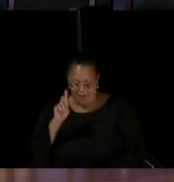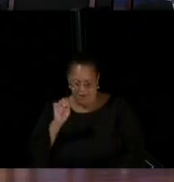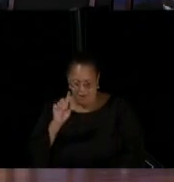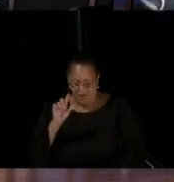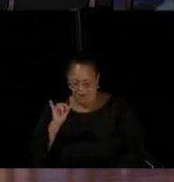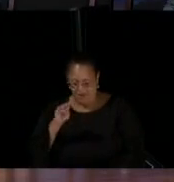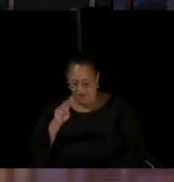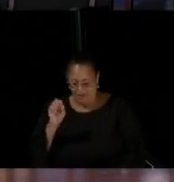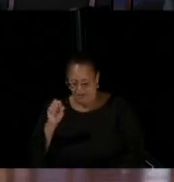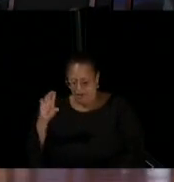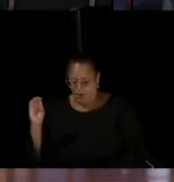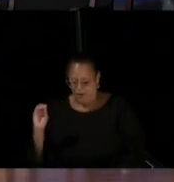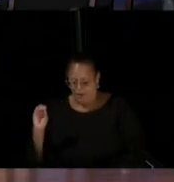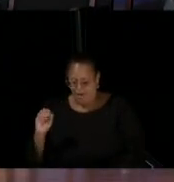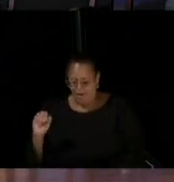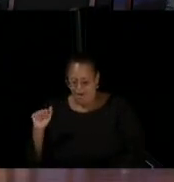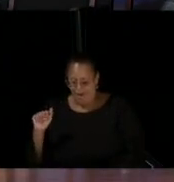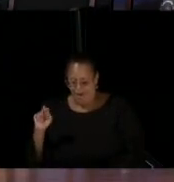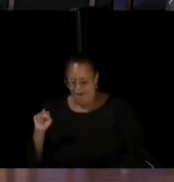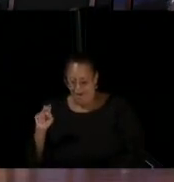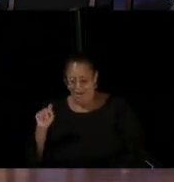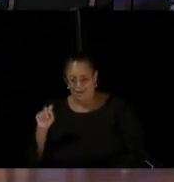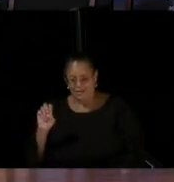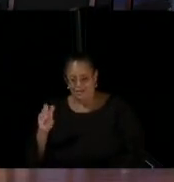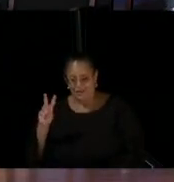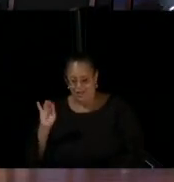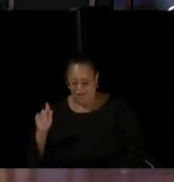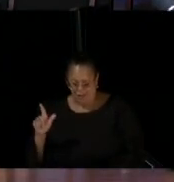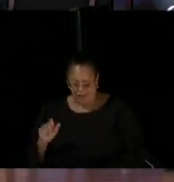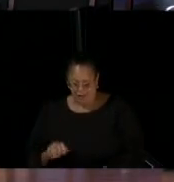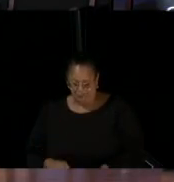Madeline Ovida Antiville.